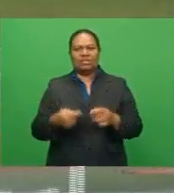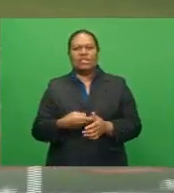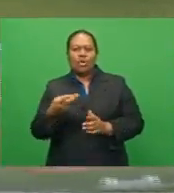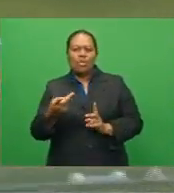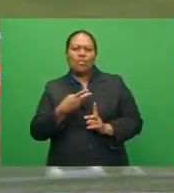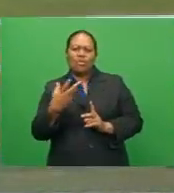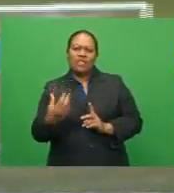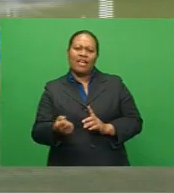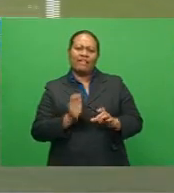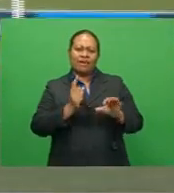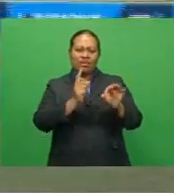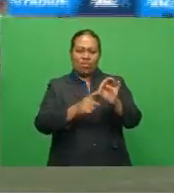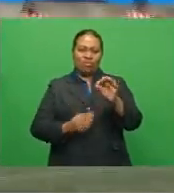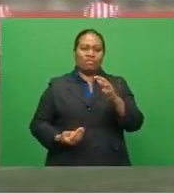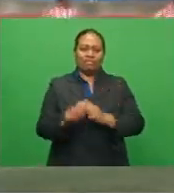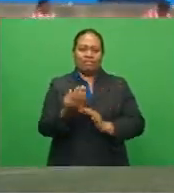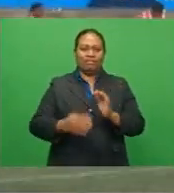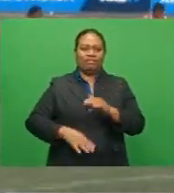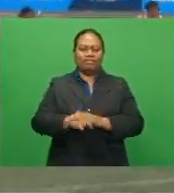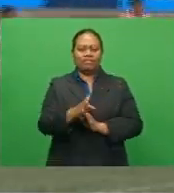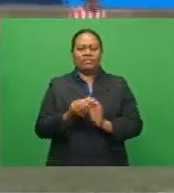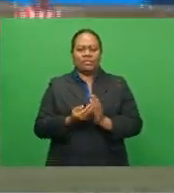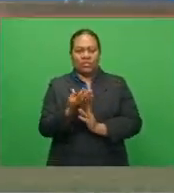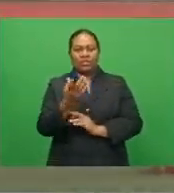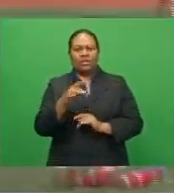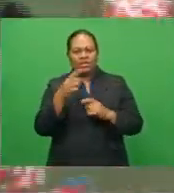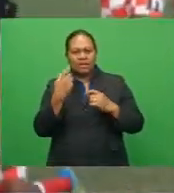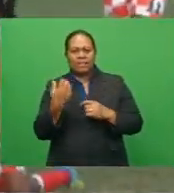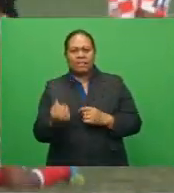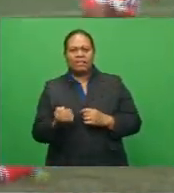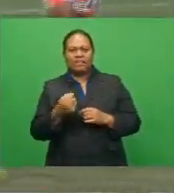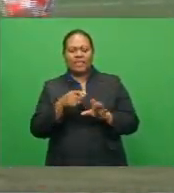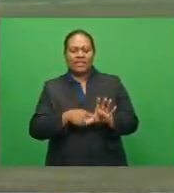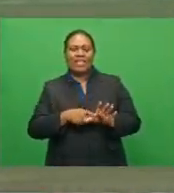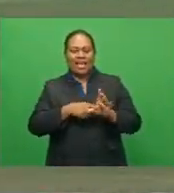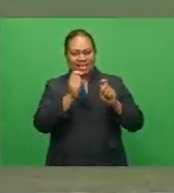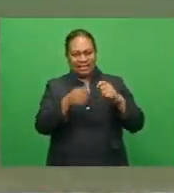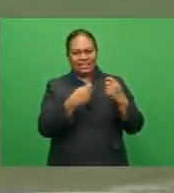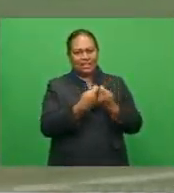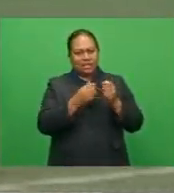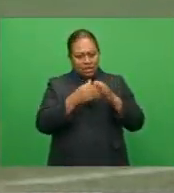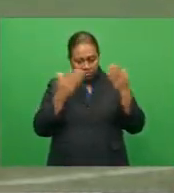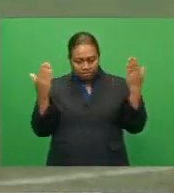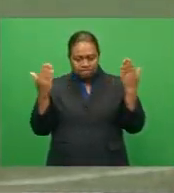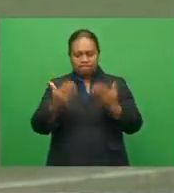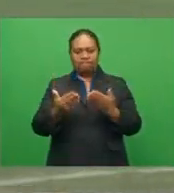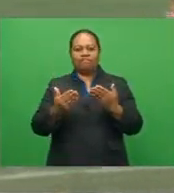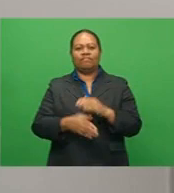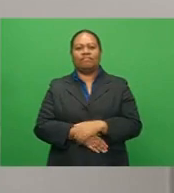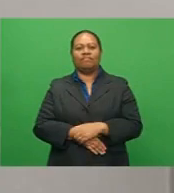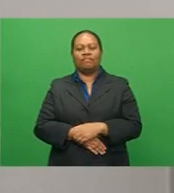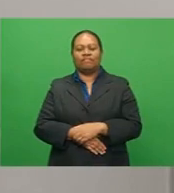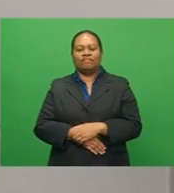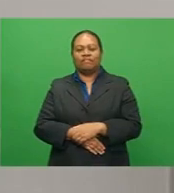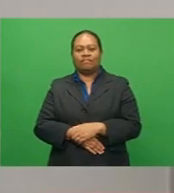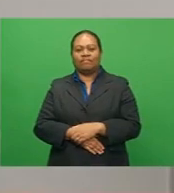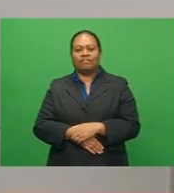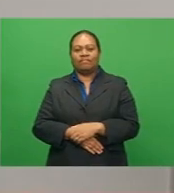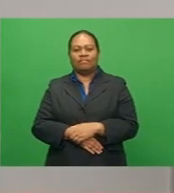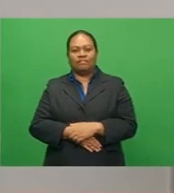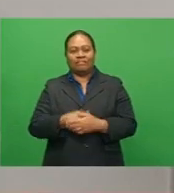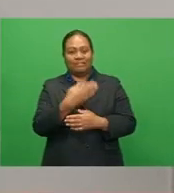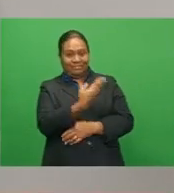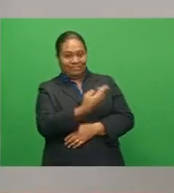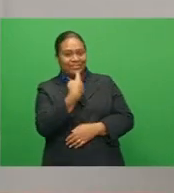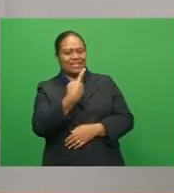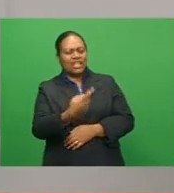in the final, she adds Mba is still a young side but will aim to maintain their form in the CBC. We really worked hard for